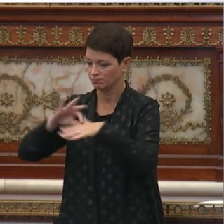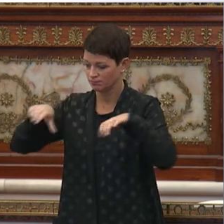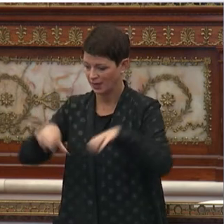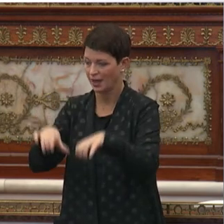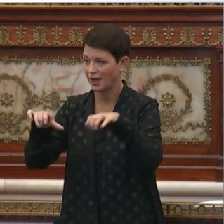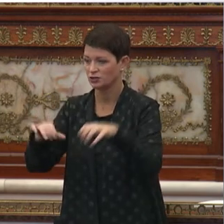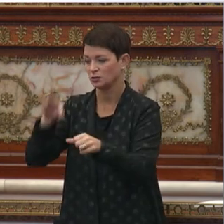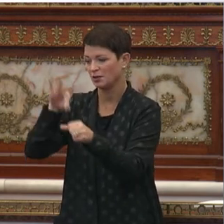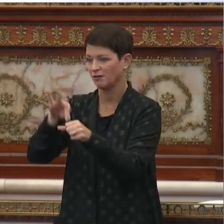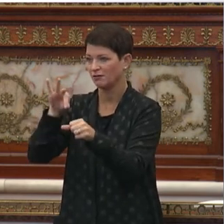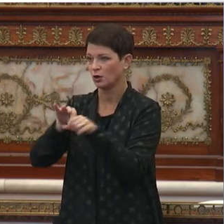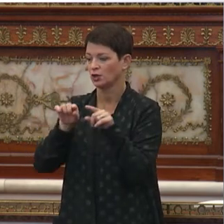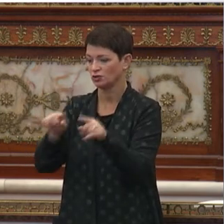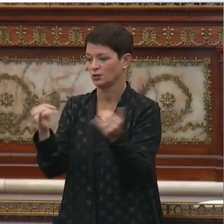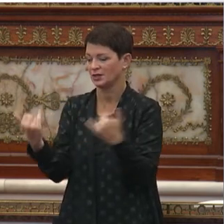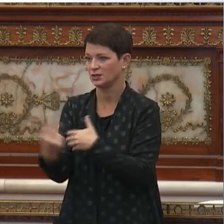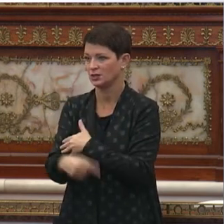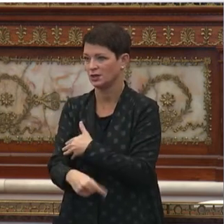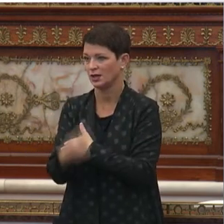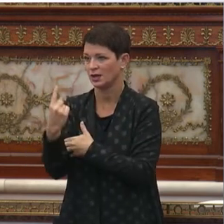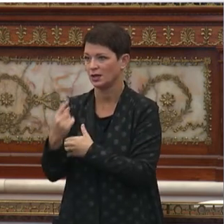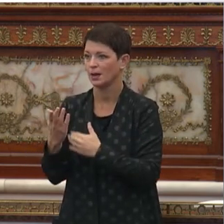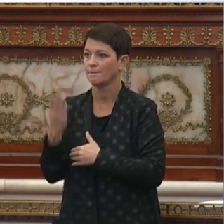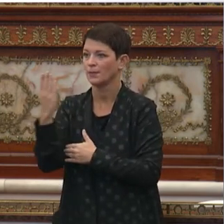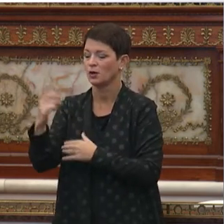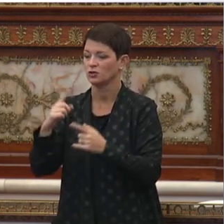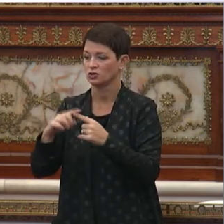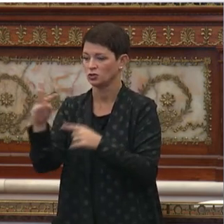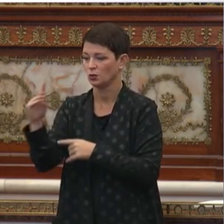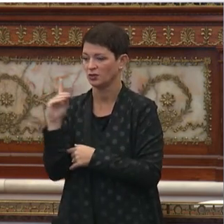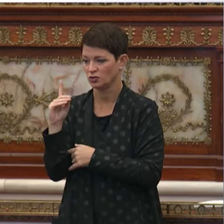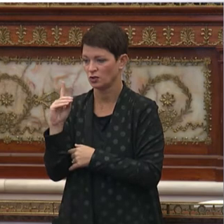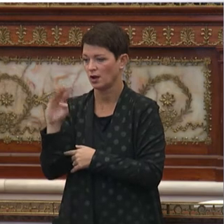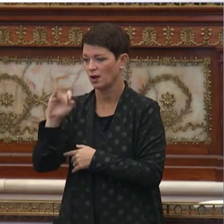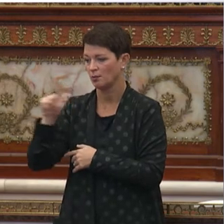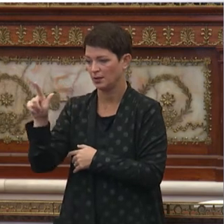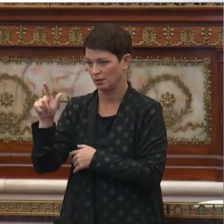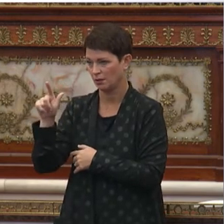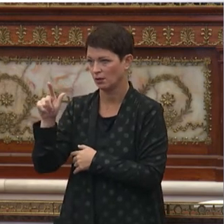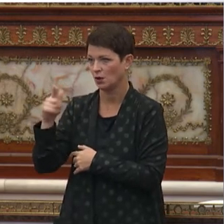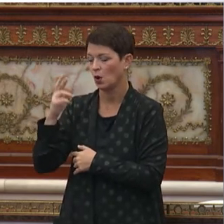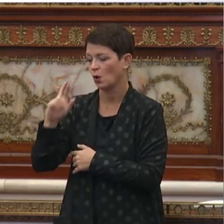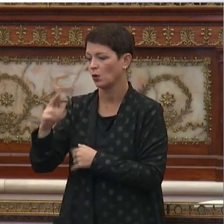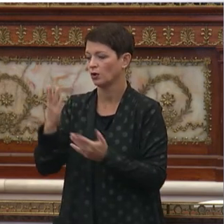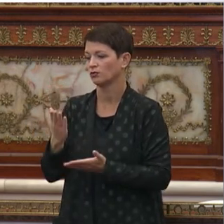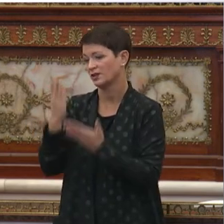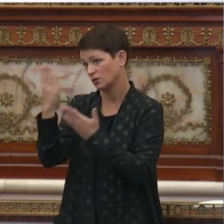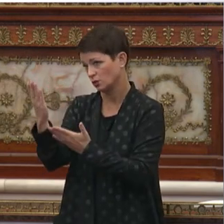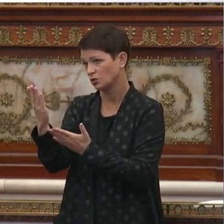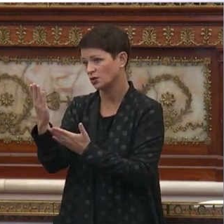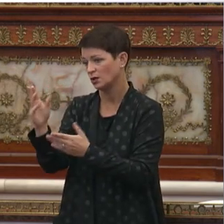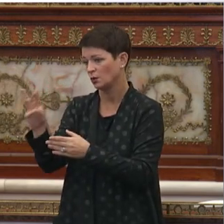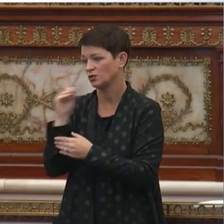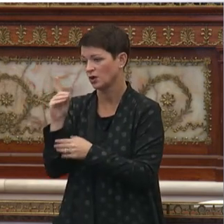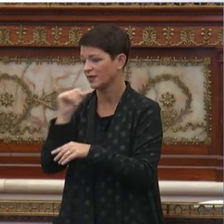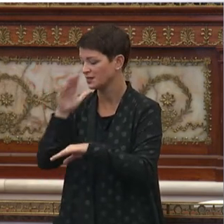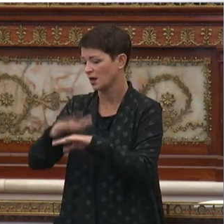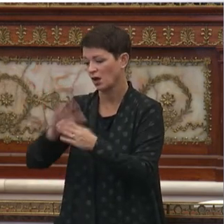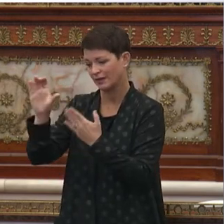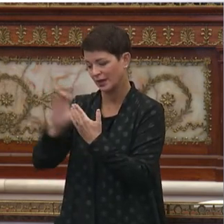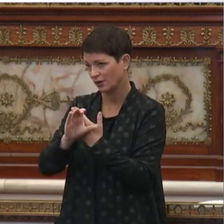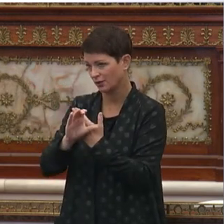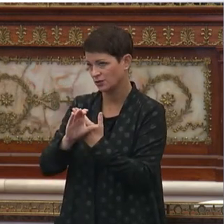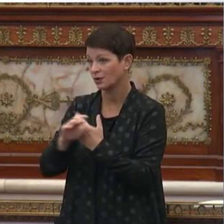be voted on in this session, a motion to withdraw a bill or resolution that is not on the